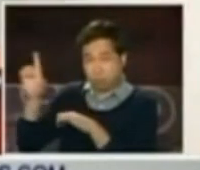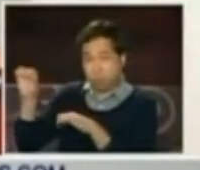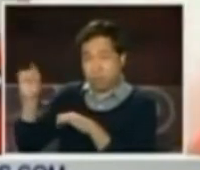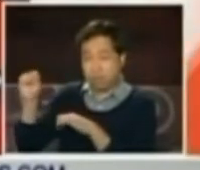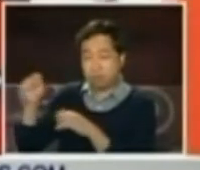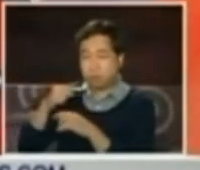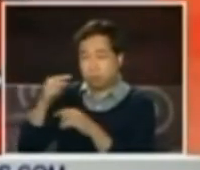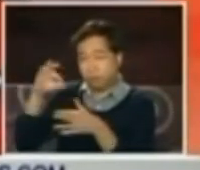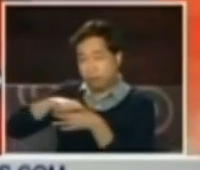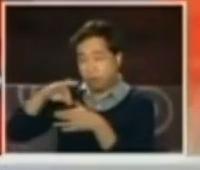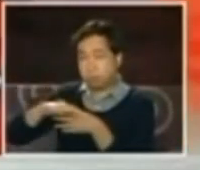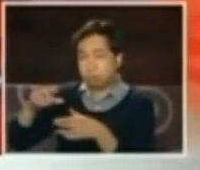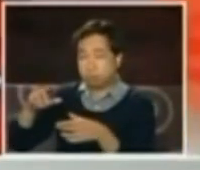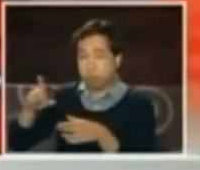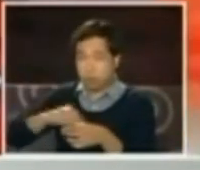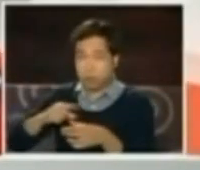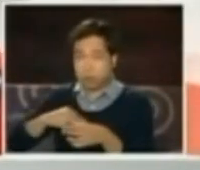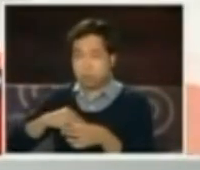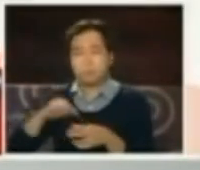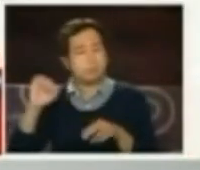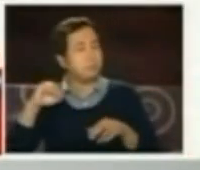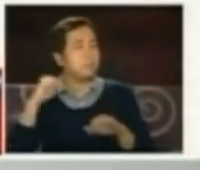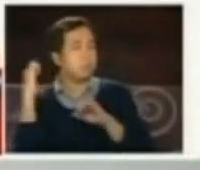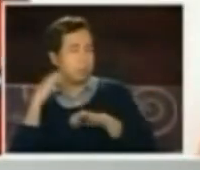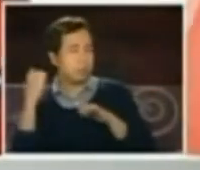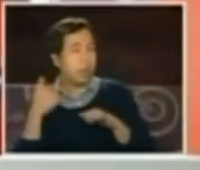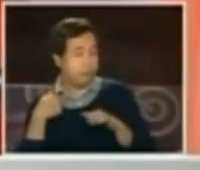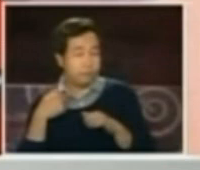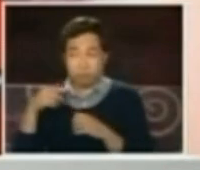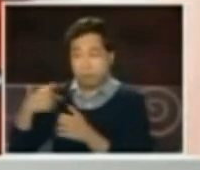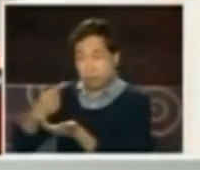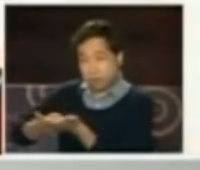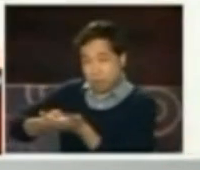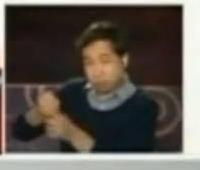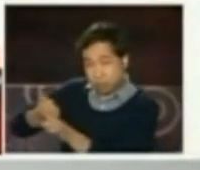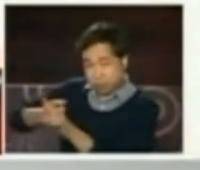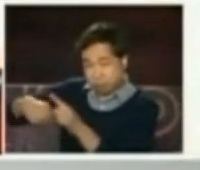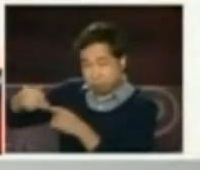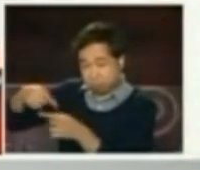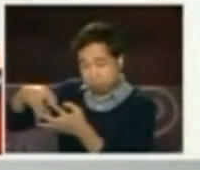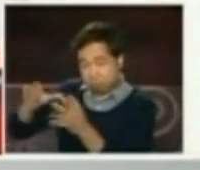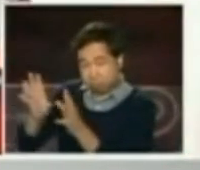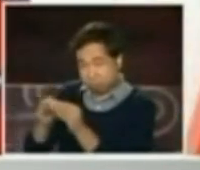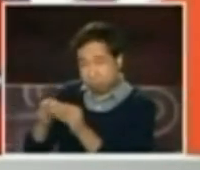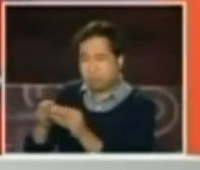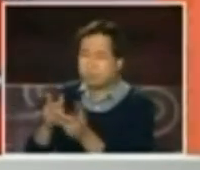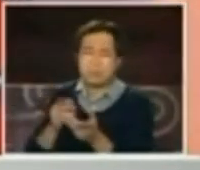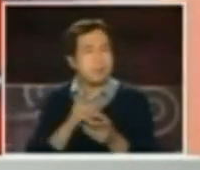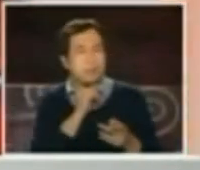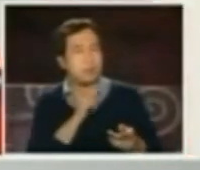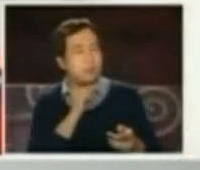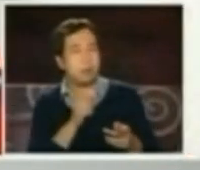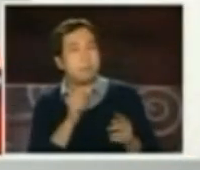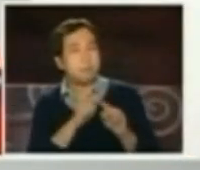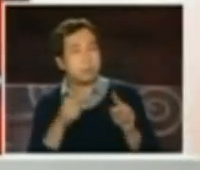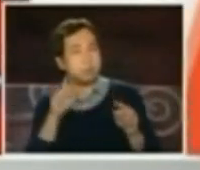Mm-hmm. Having said that, did you discuss among yourselves? I mean, not did the really. Senator say that, you know, no, I'm voting not really, not oh. really. But yes,